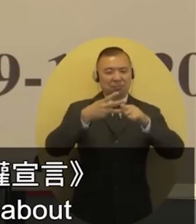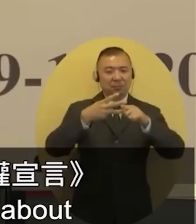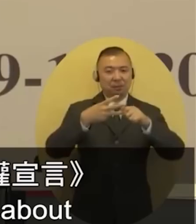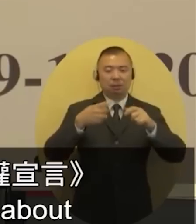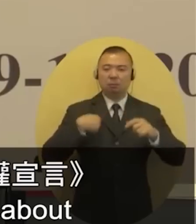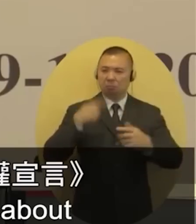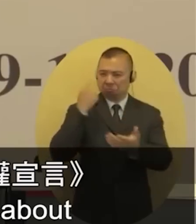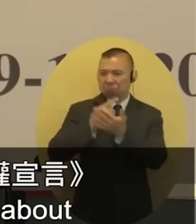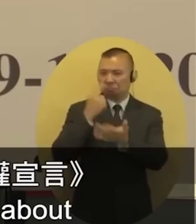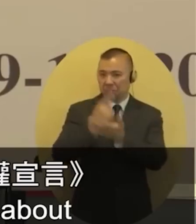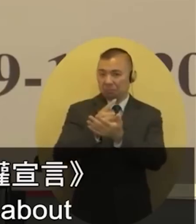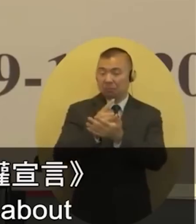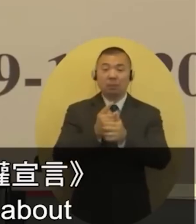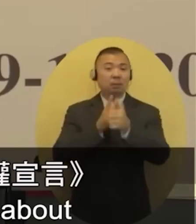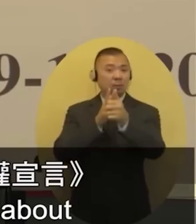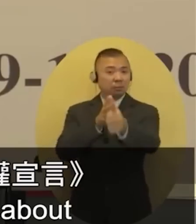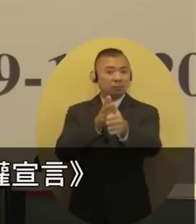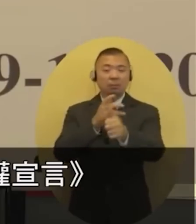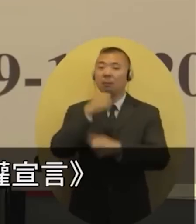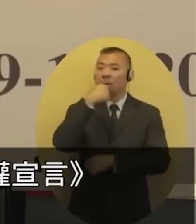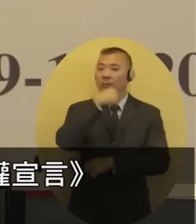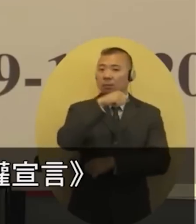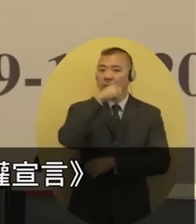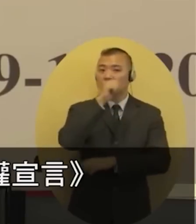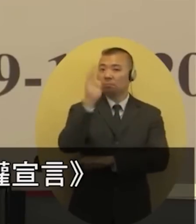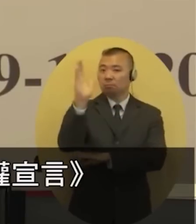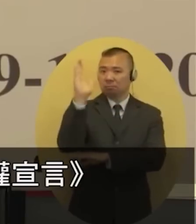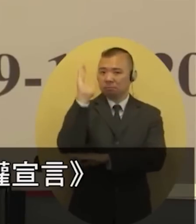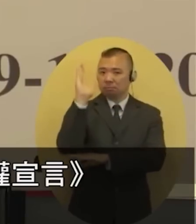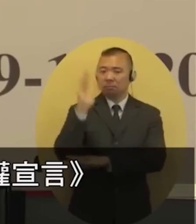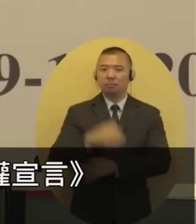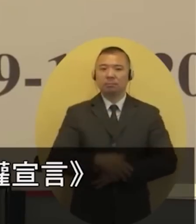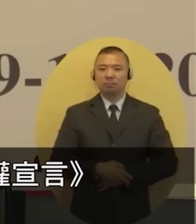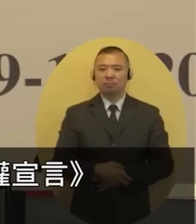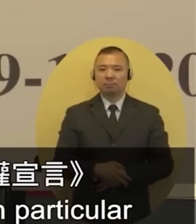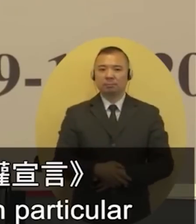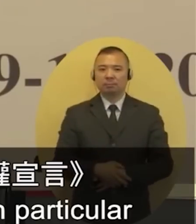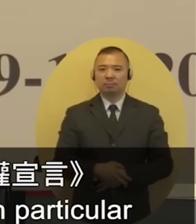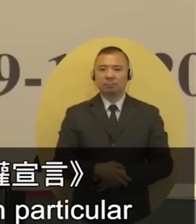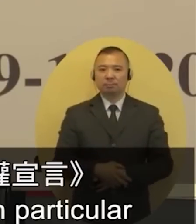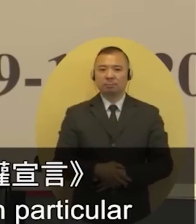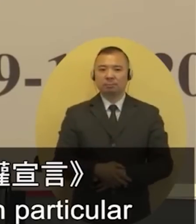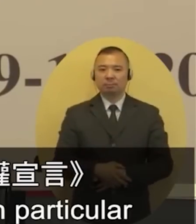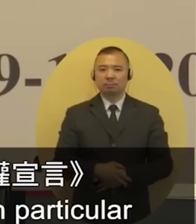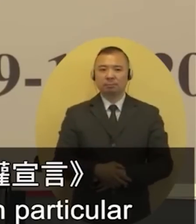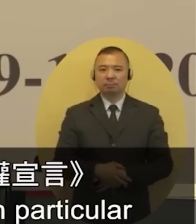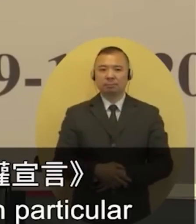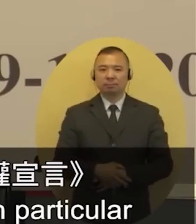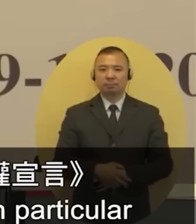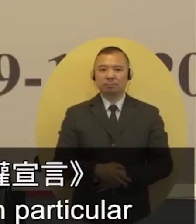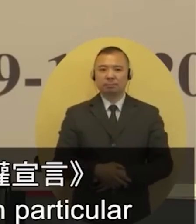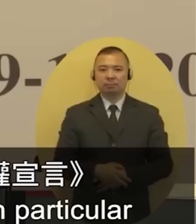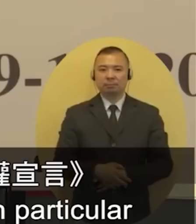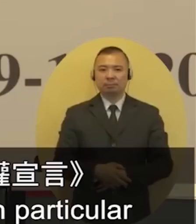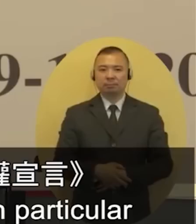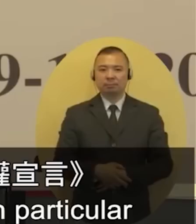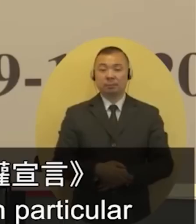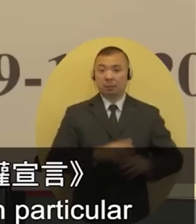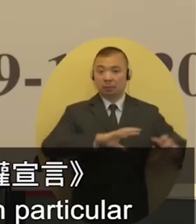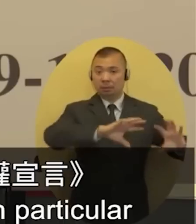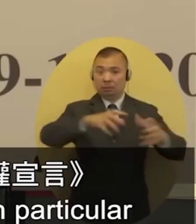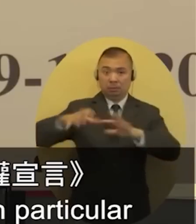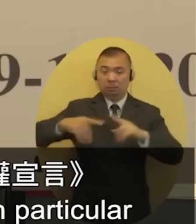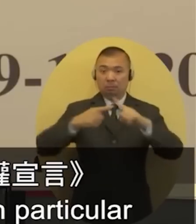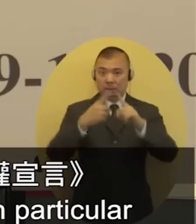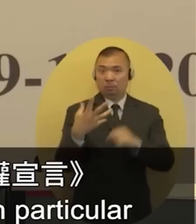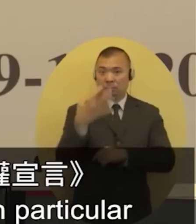Taiwan thinks about what Taiwan thinks about the Universal Declaration on Human